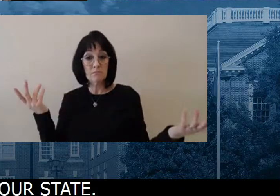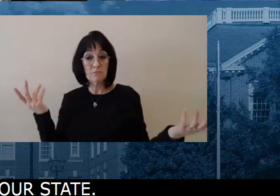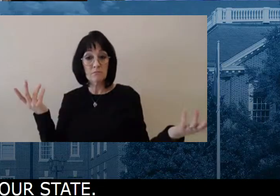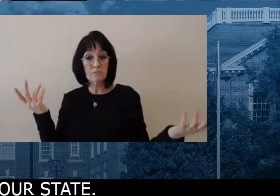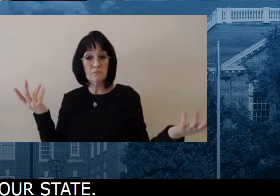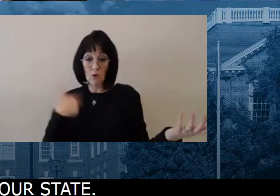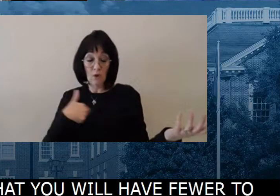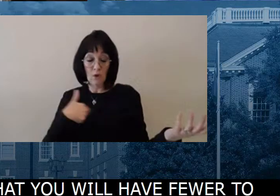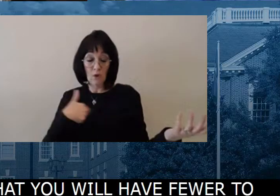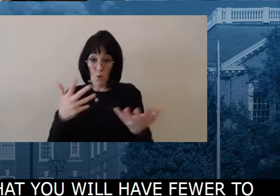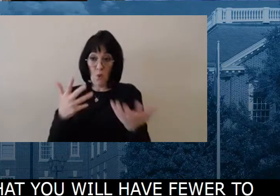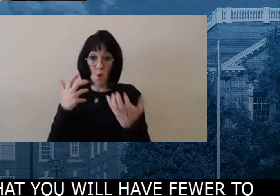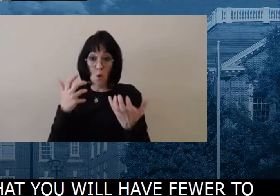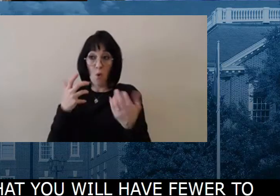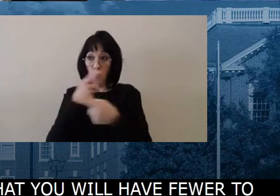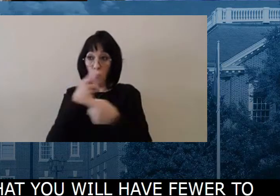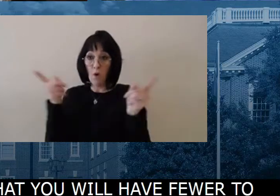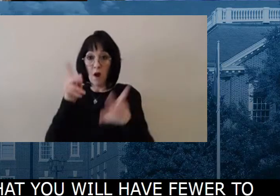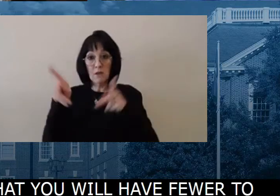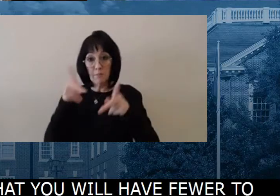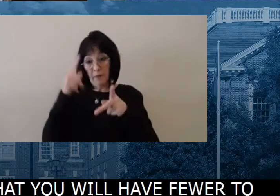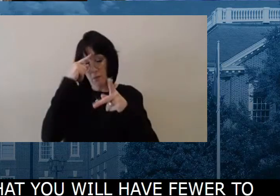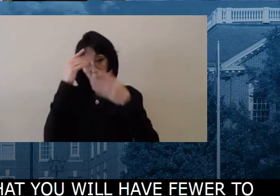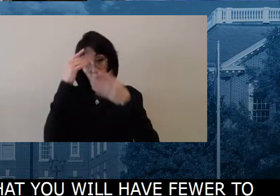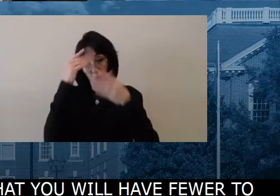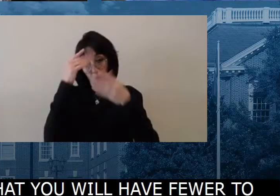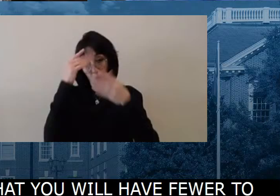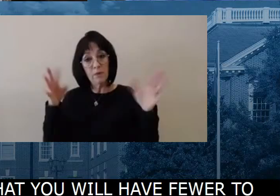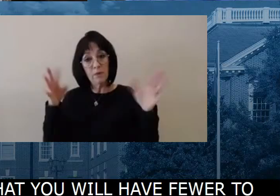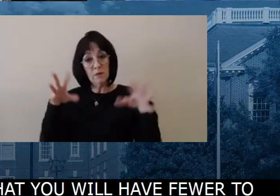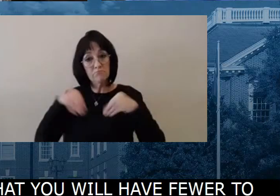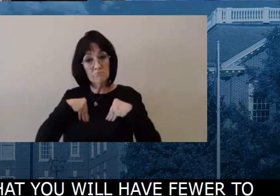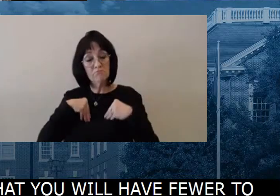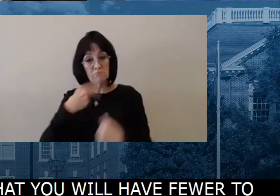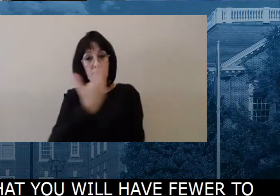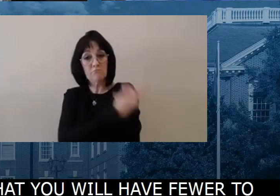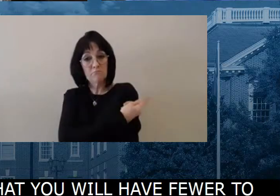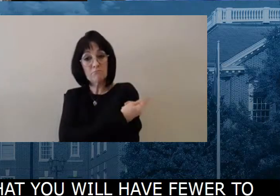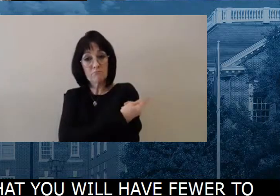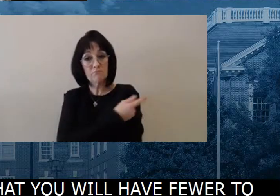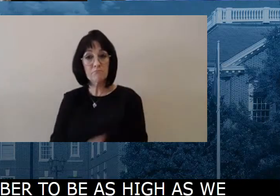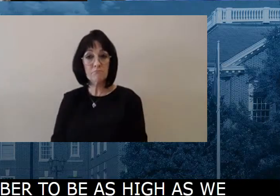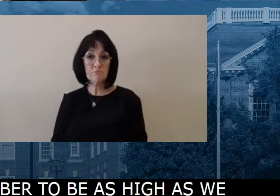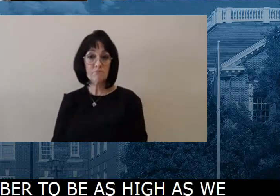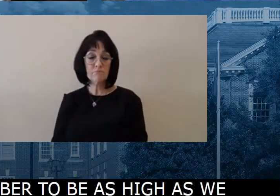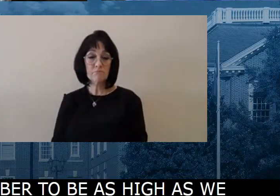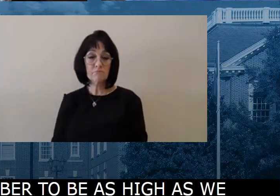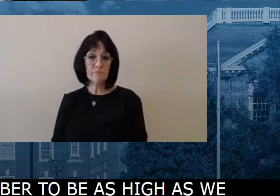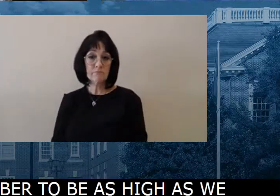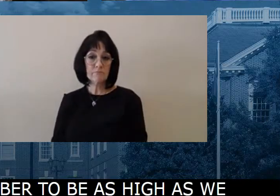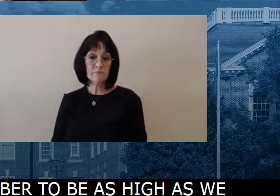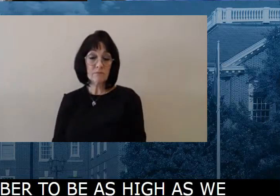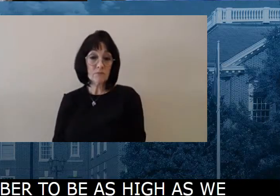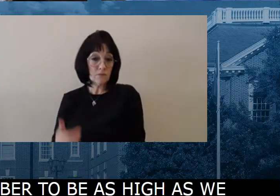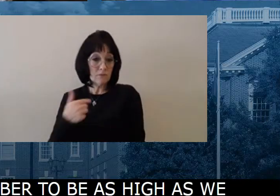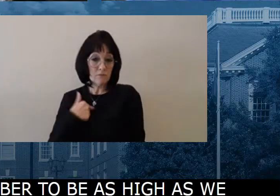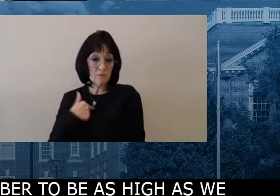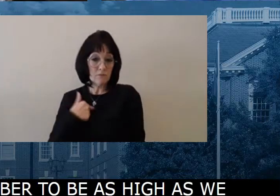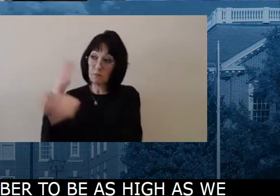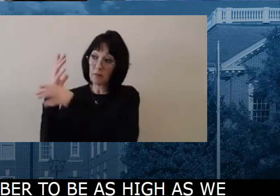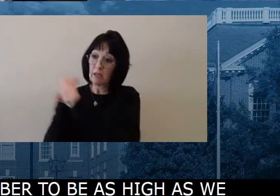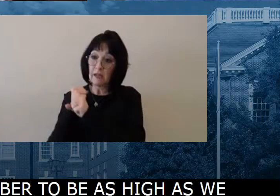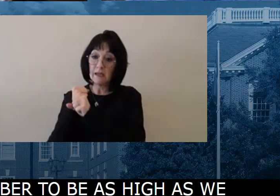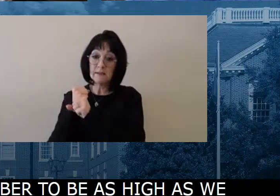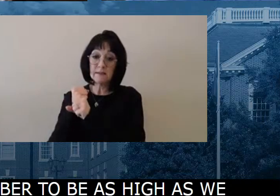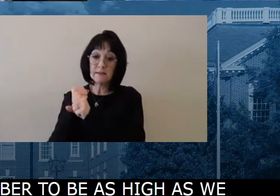can. And so that'll affect our ability to deliver as well, along with the allocation that we get from the federal government. Again, the